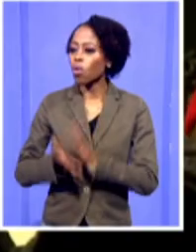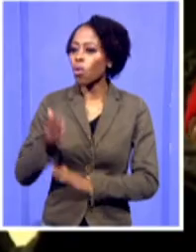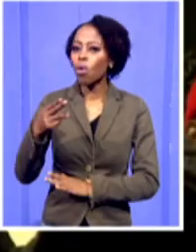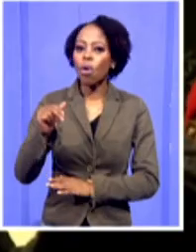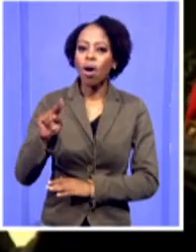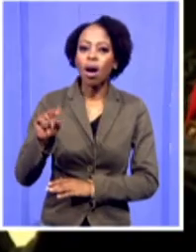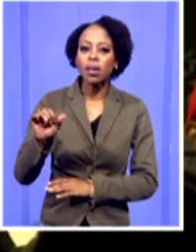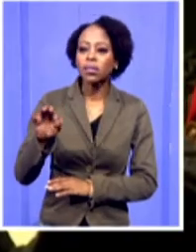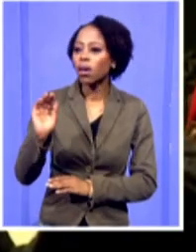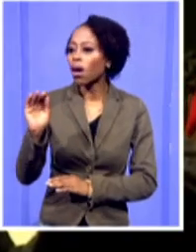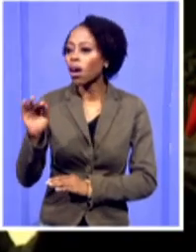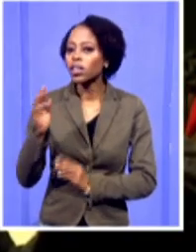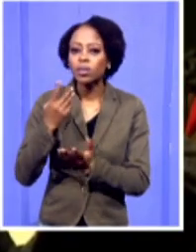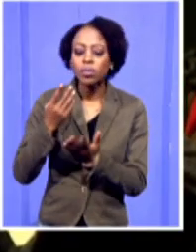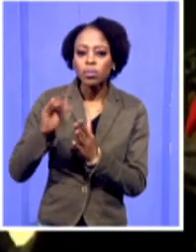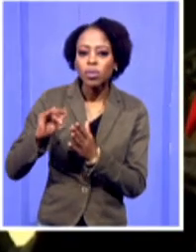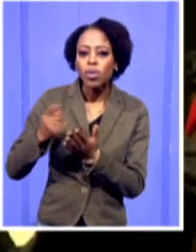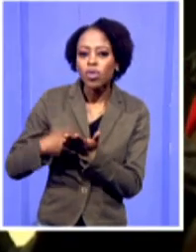But